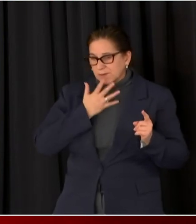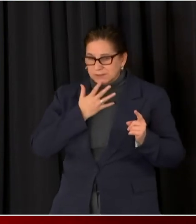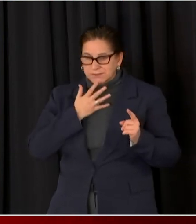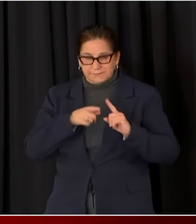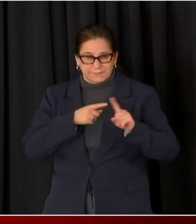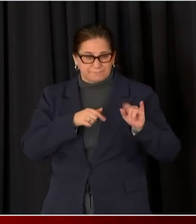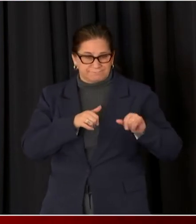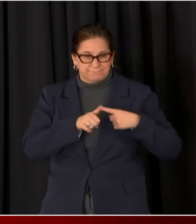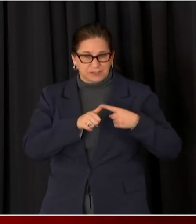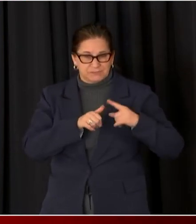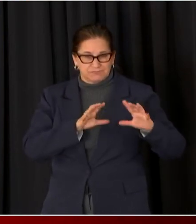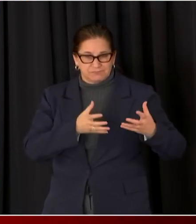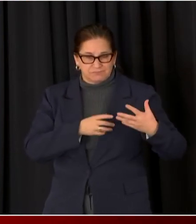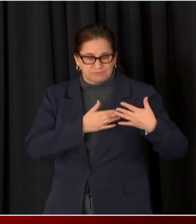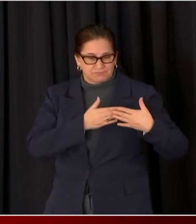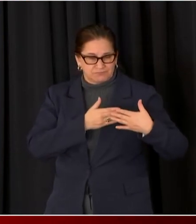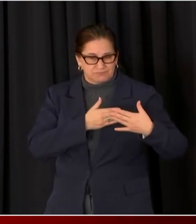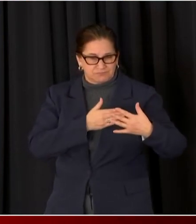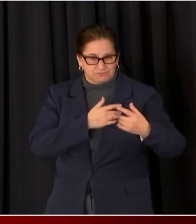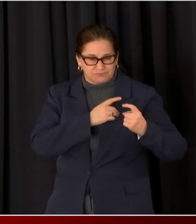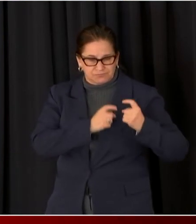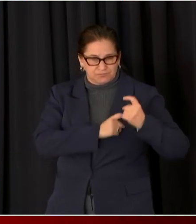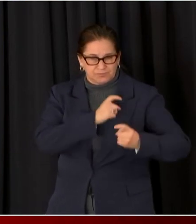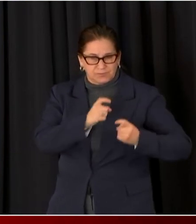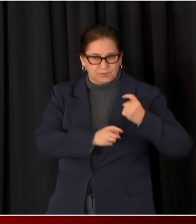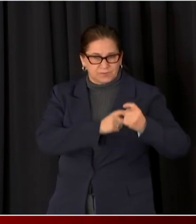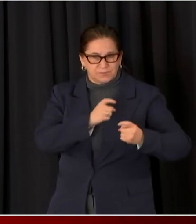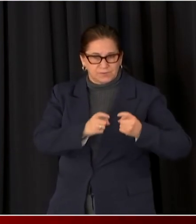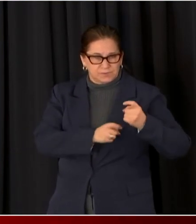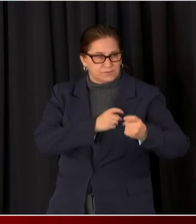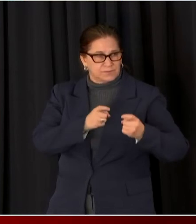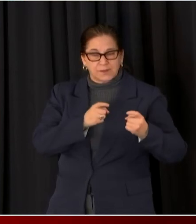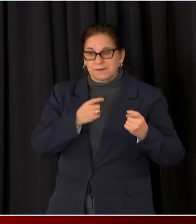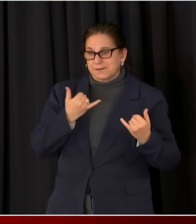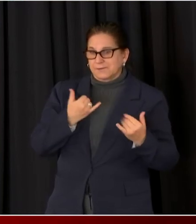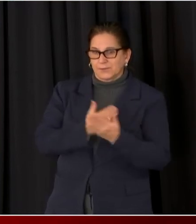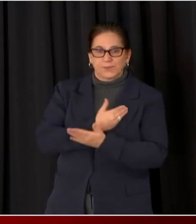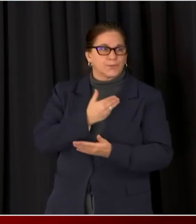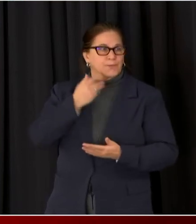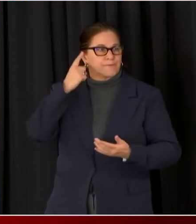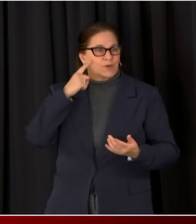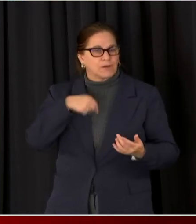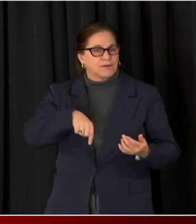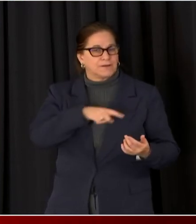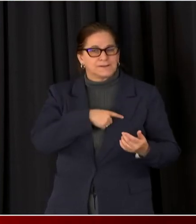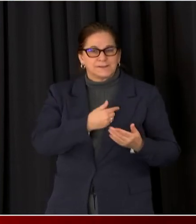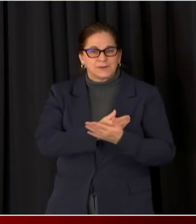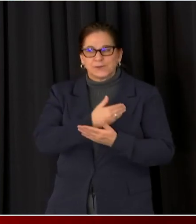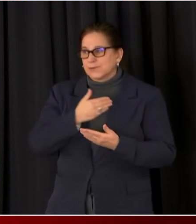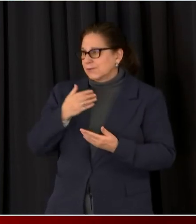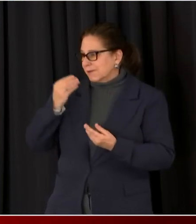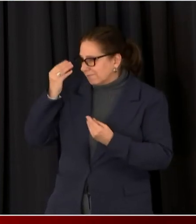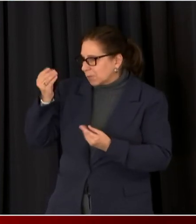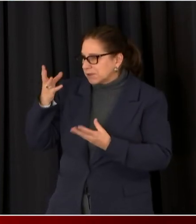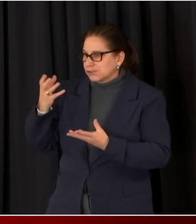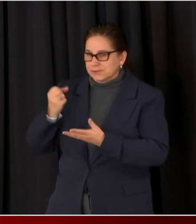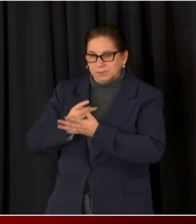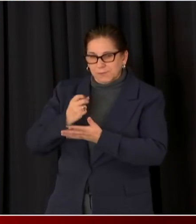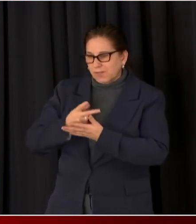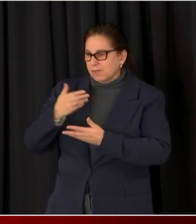to deliver. As soon as we have the information, we can act on it, but we can't give you information that we don't have